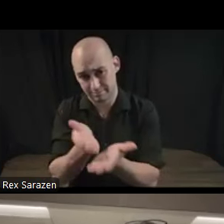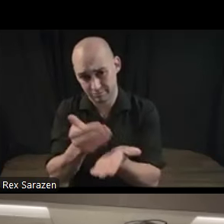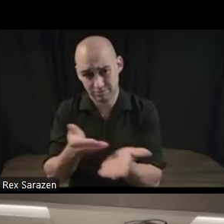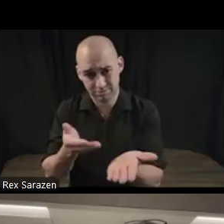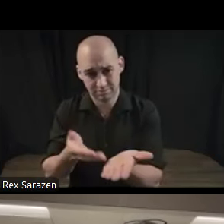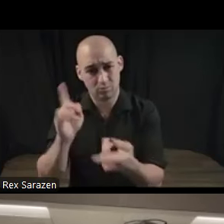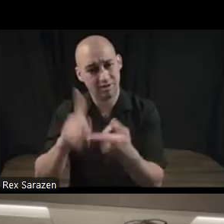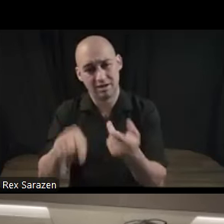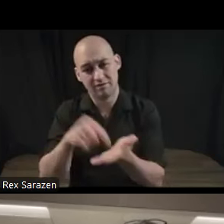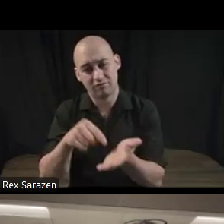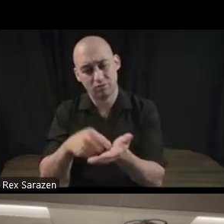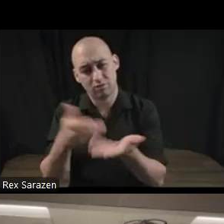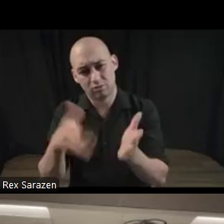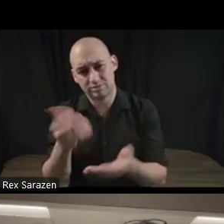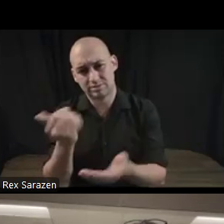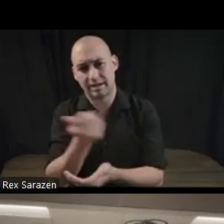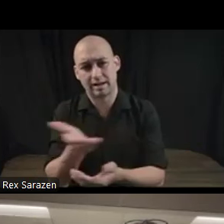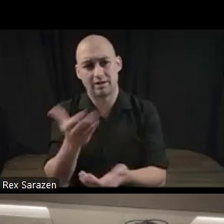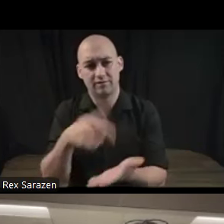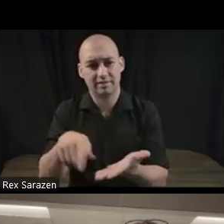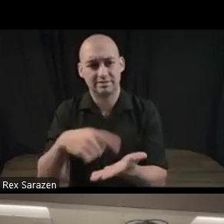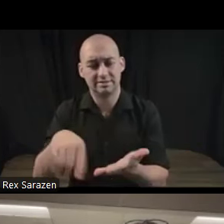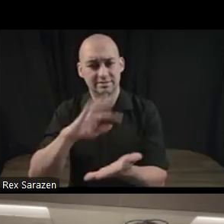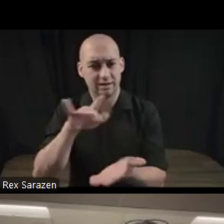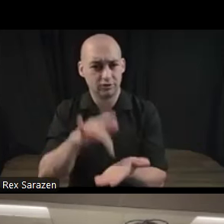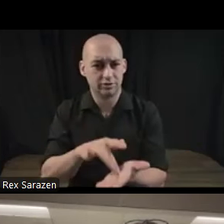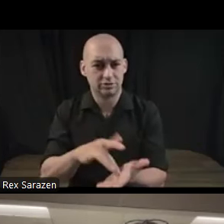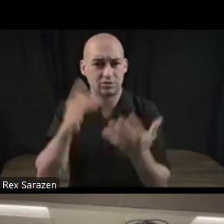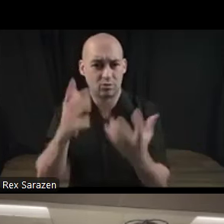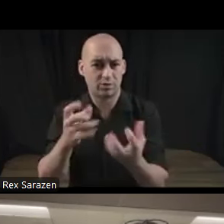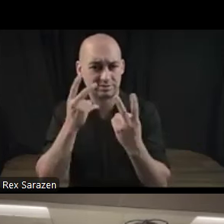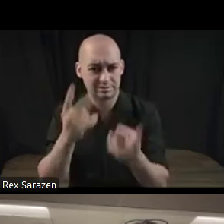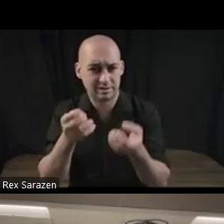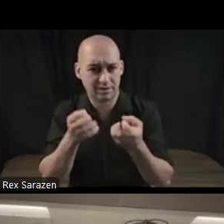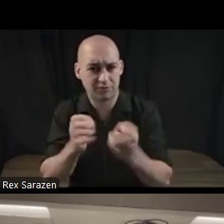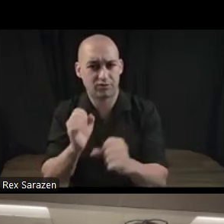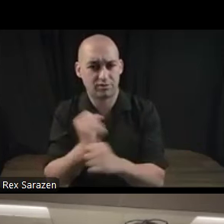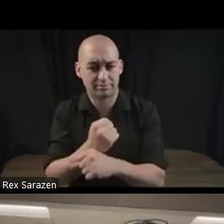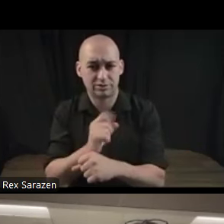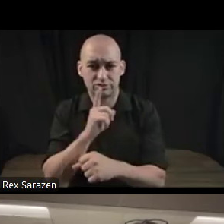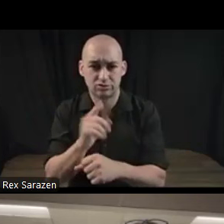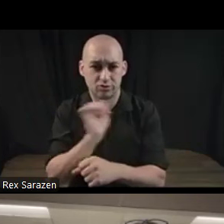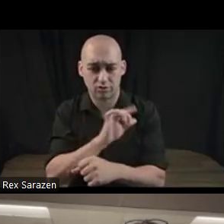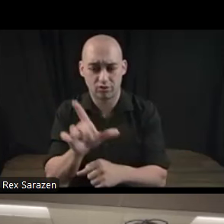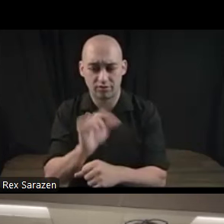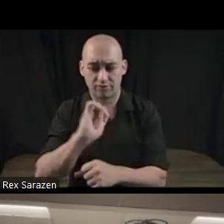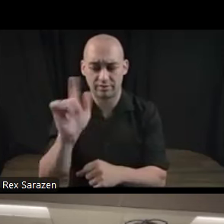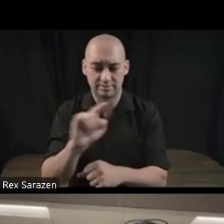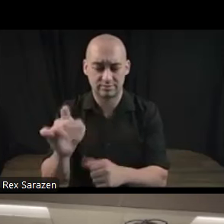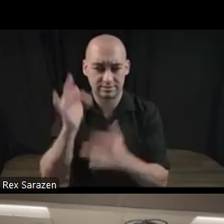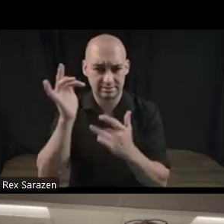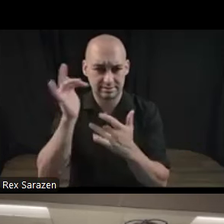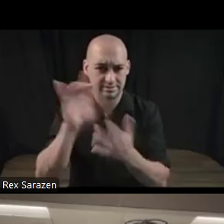of those centers. So we really want to see effort made to make sure that all of our Alzheimer's disease centers are able